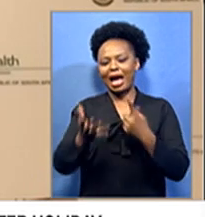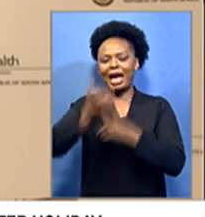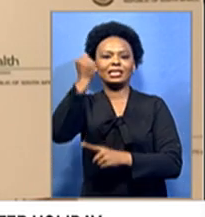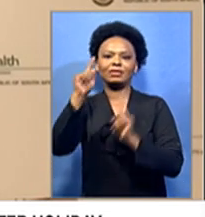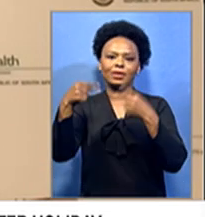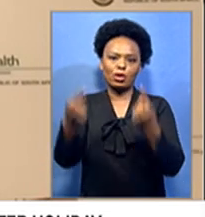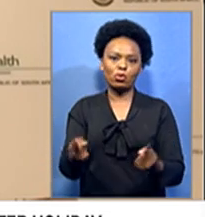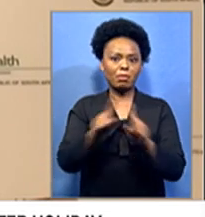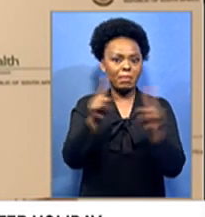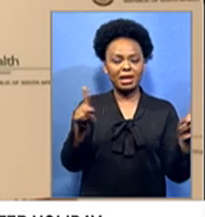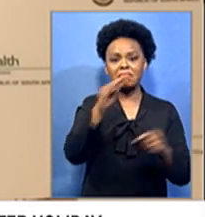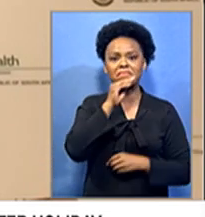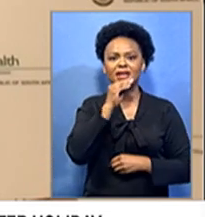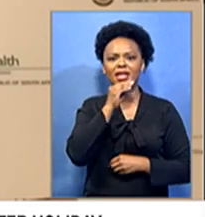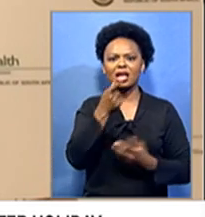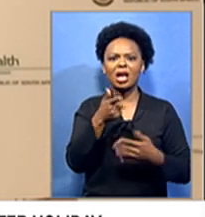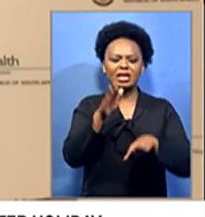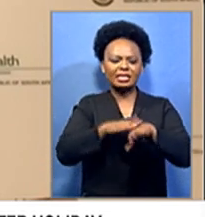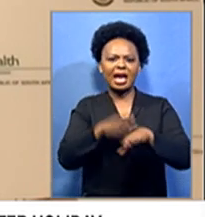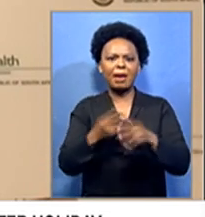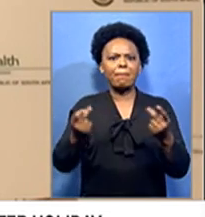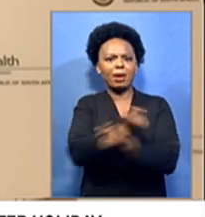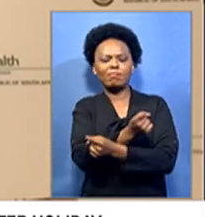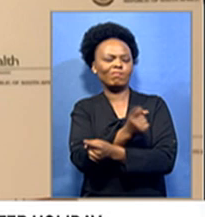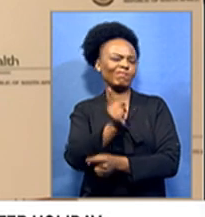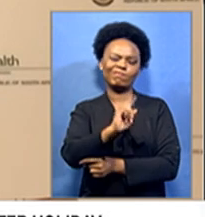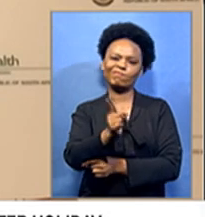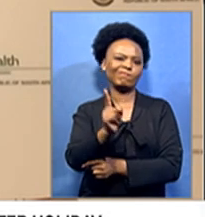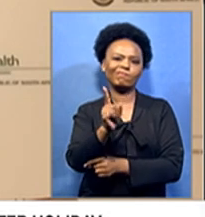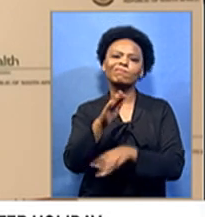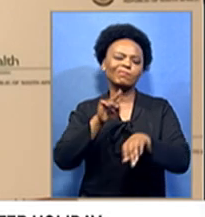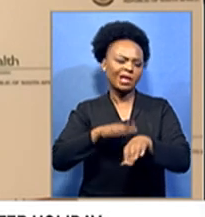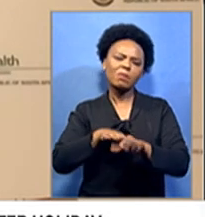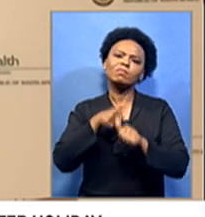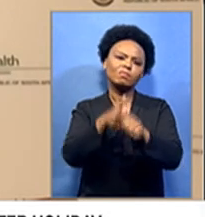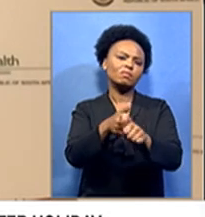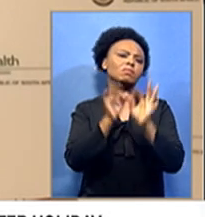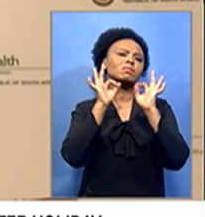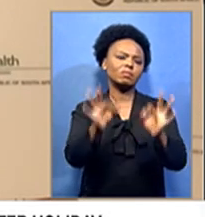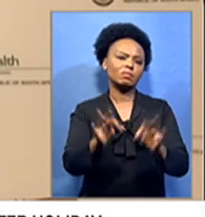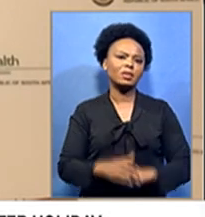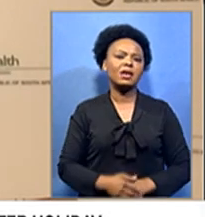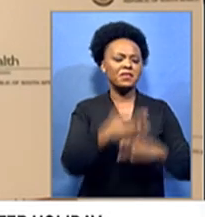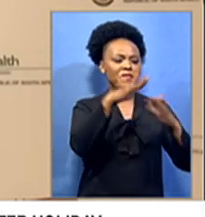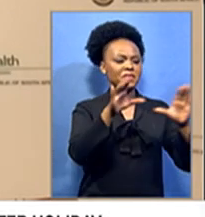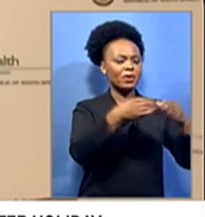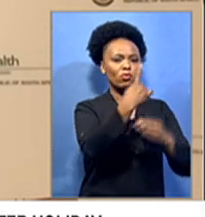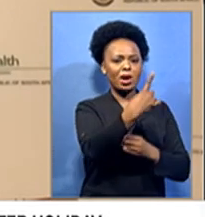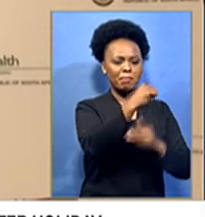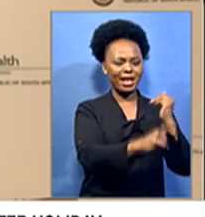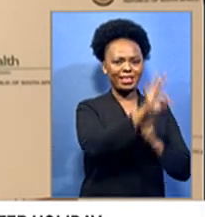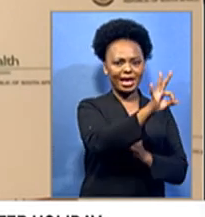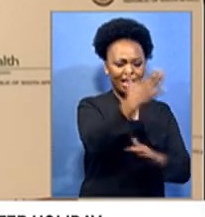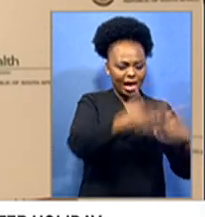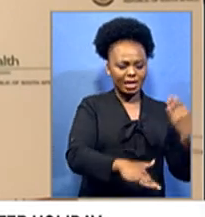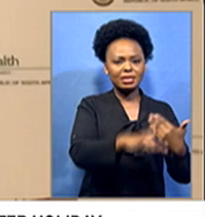really that we've lost the time. We haven't really lost the time in terms of the original plan. Phase 1 is 3 months, and the end of 3 months is at the